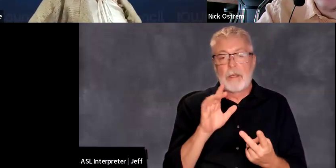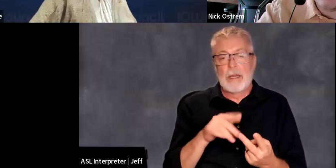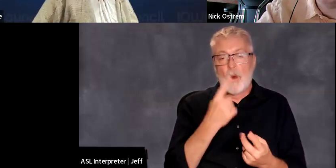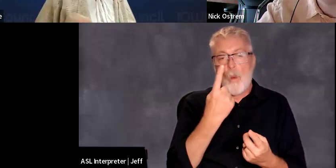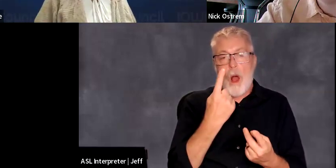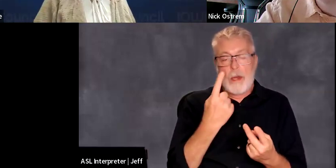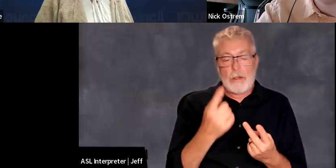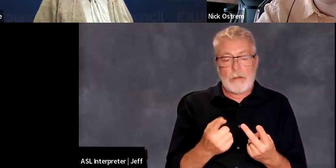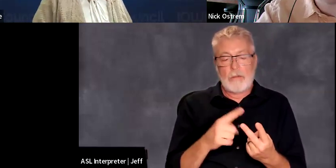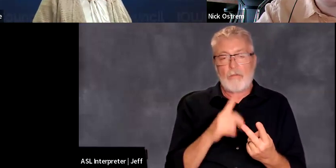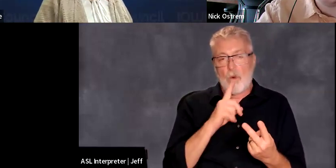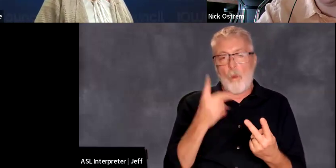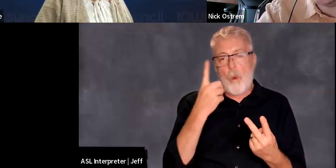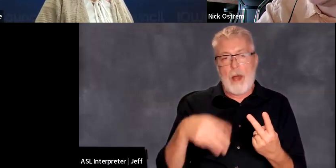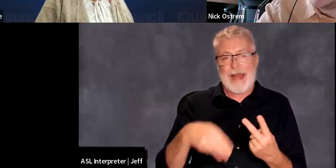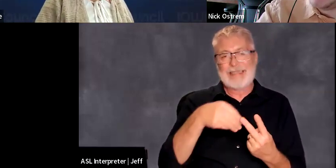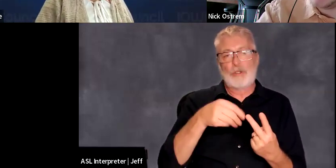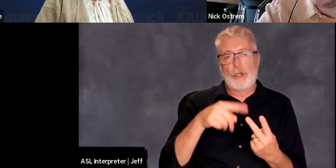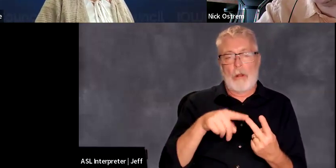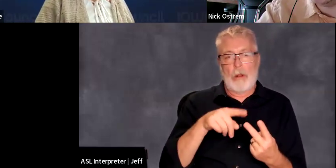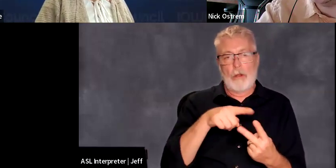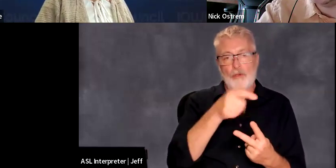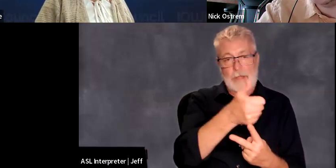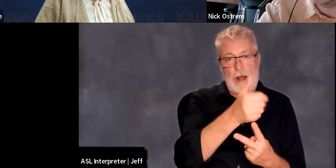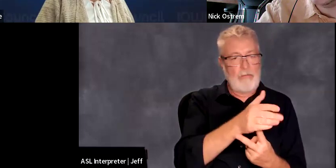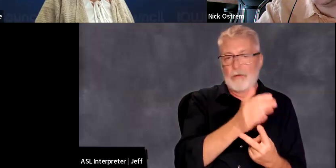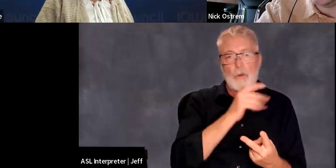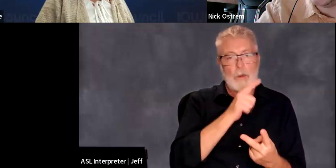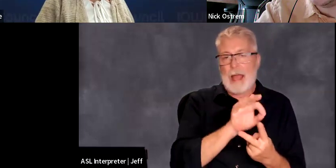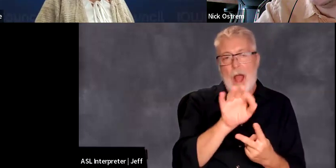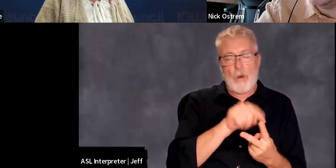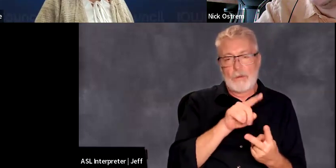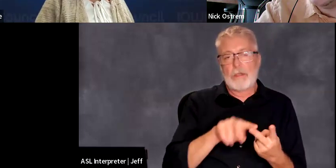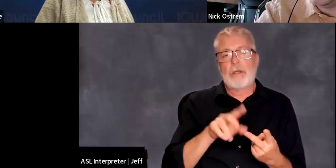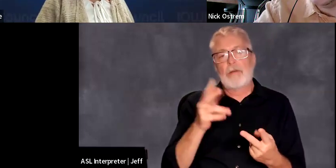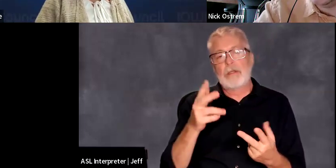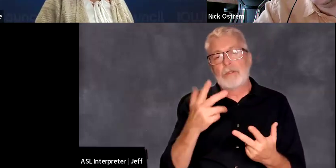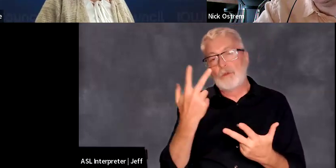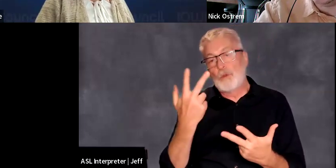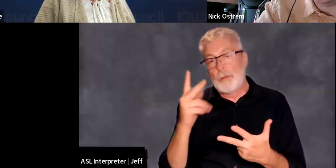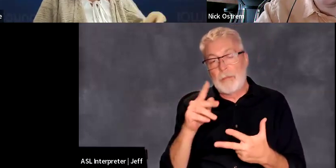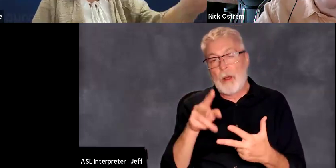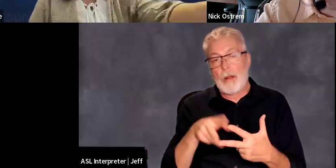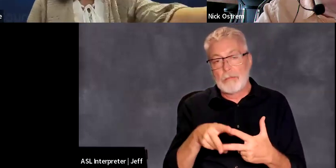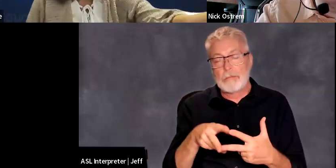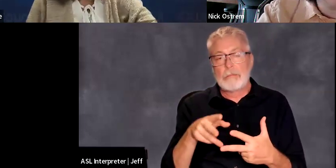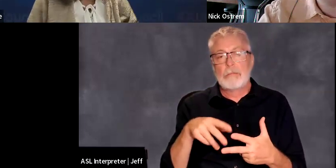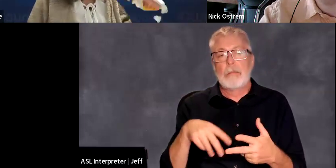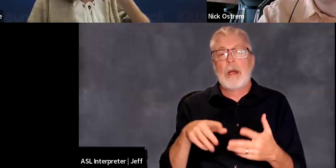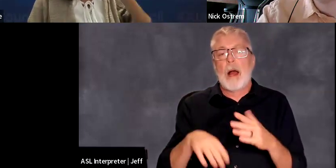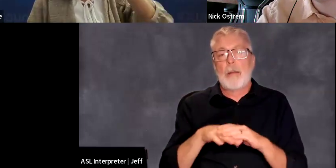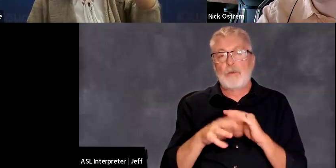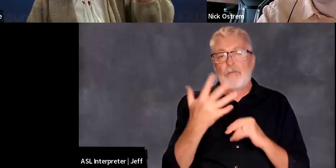1. If it's you and a couple of other people, you can click 2. You can add all the way up to